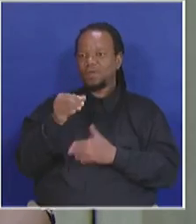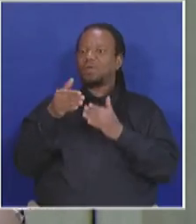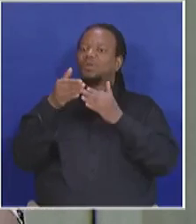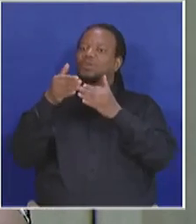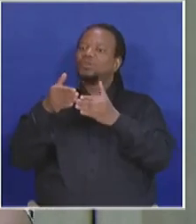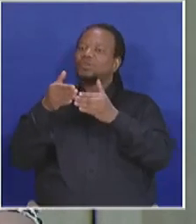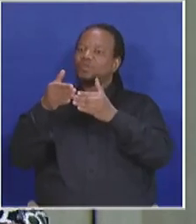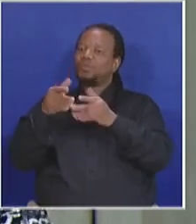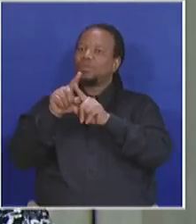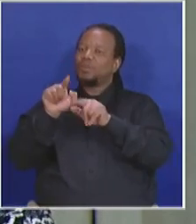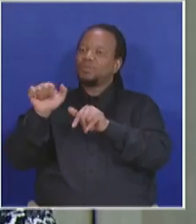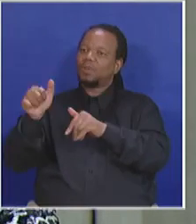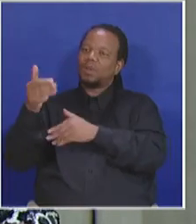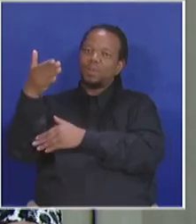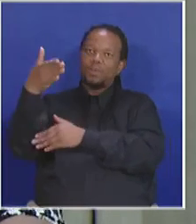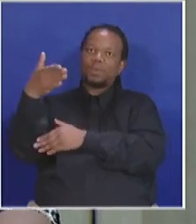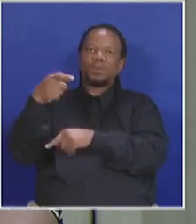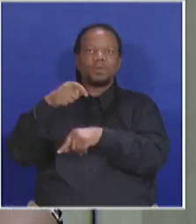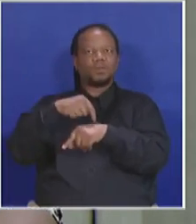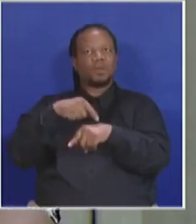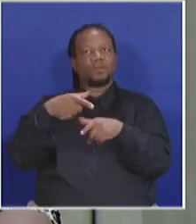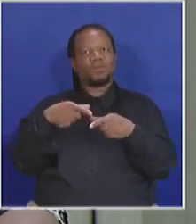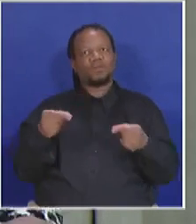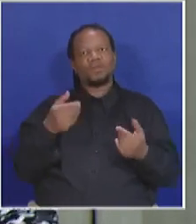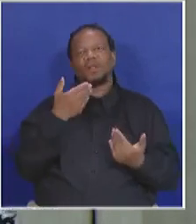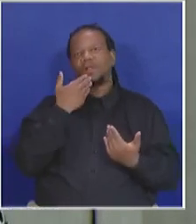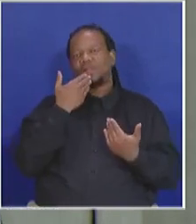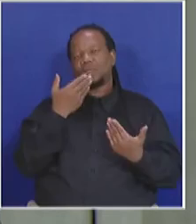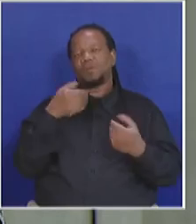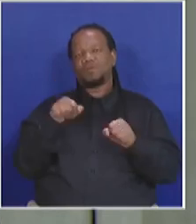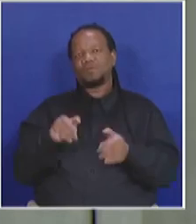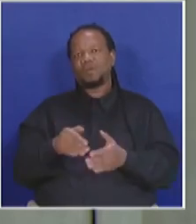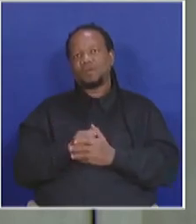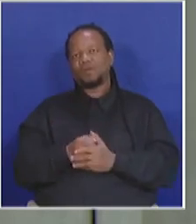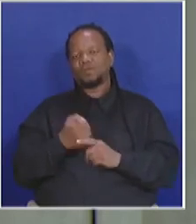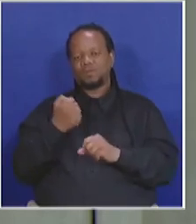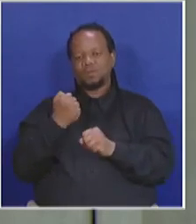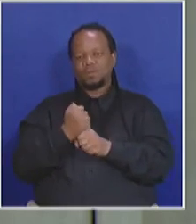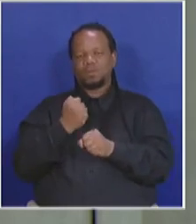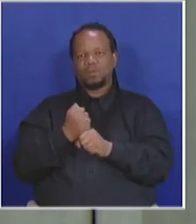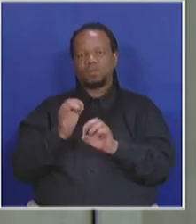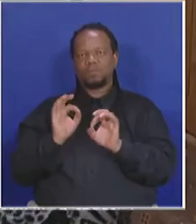flag. Thank you, ma'am. Your time has expired. Thank you very much, Chairperson. Siyakuba.